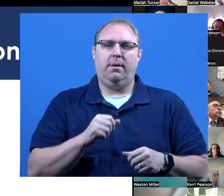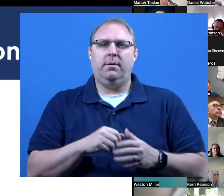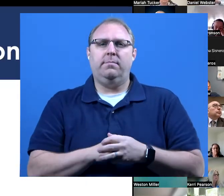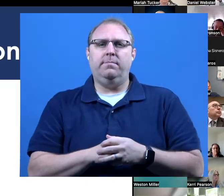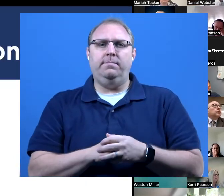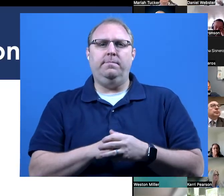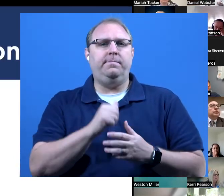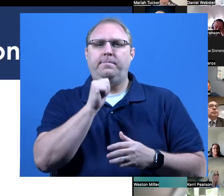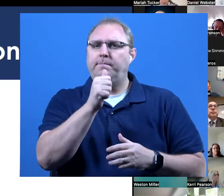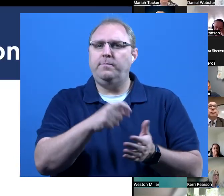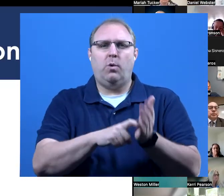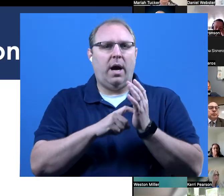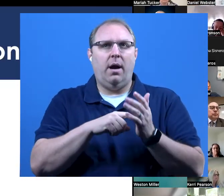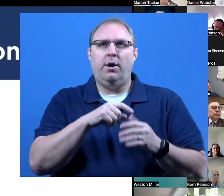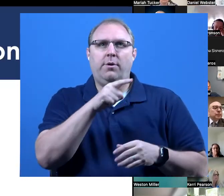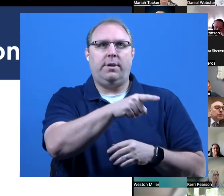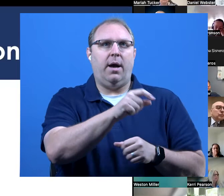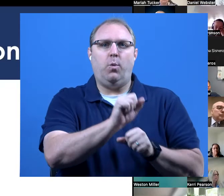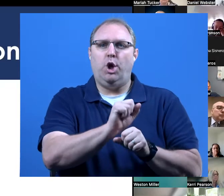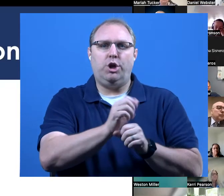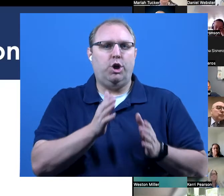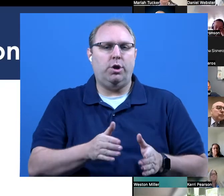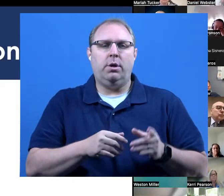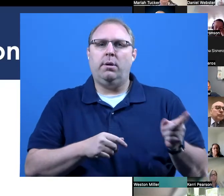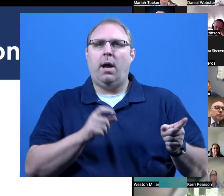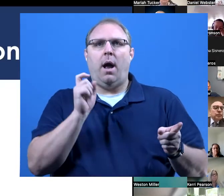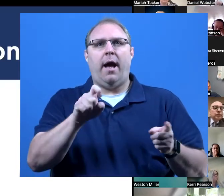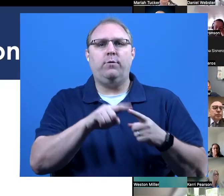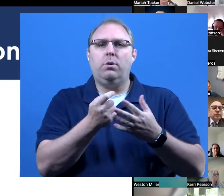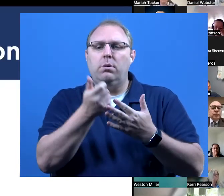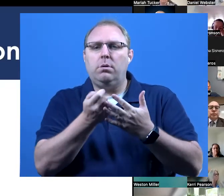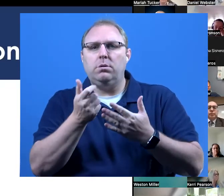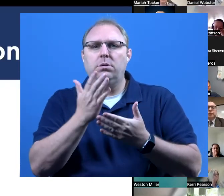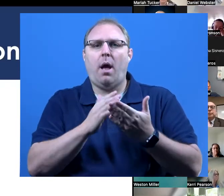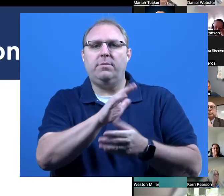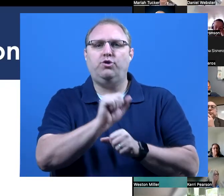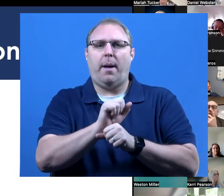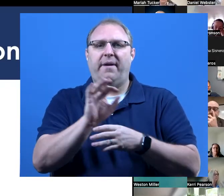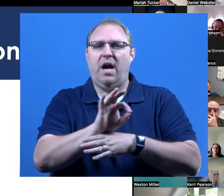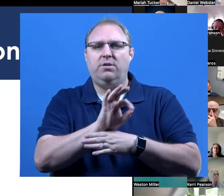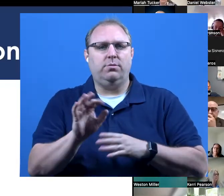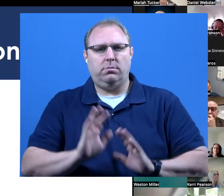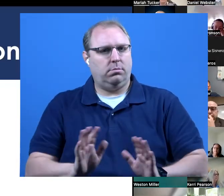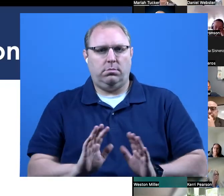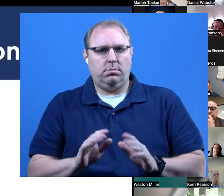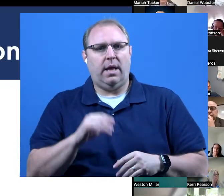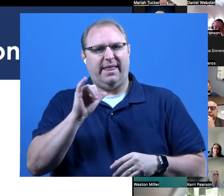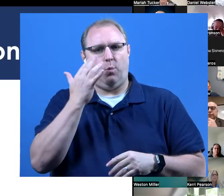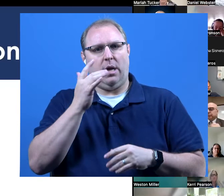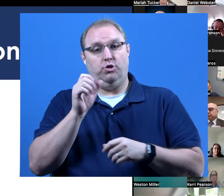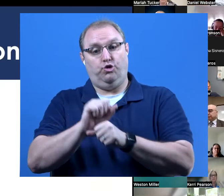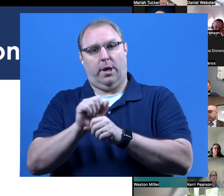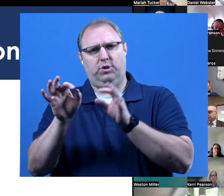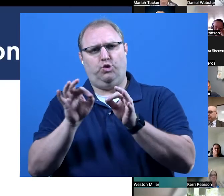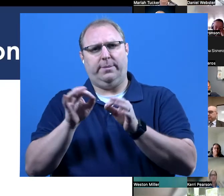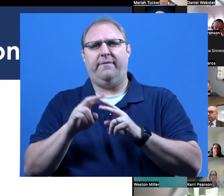functions. So that's why job descriptions are important to us, because it lists in there what some of the essential functions